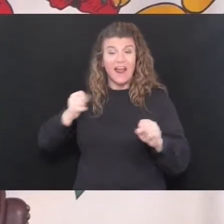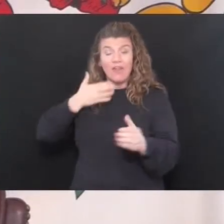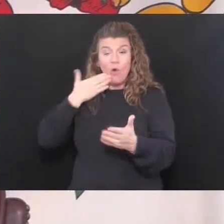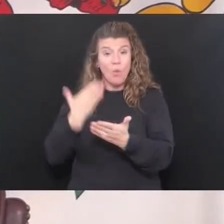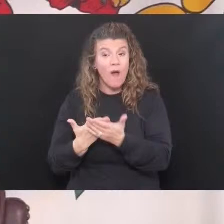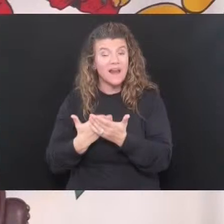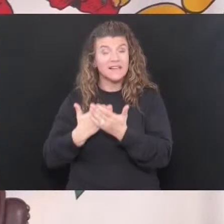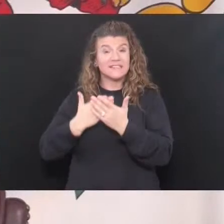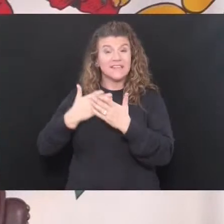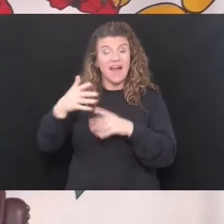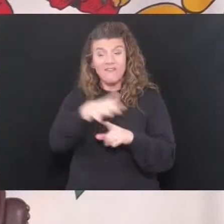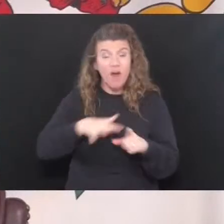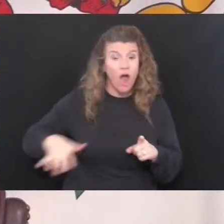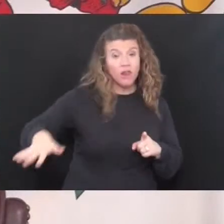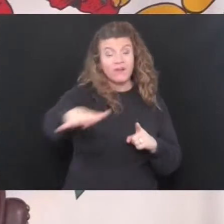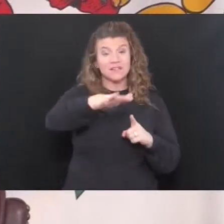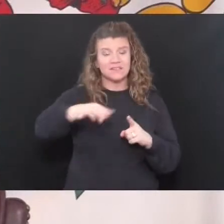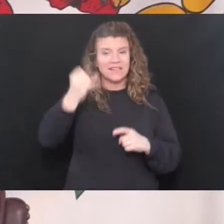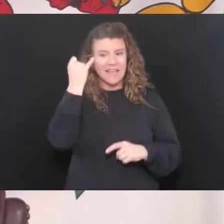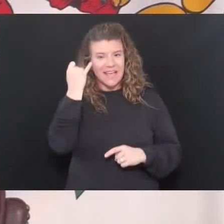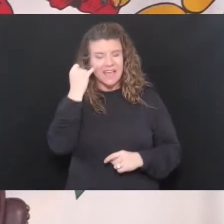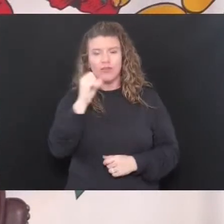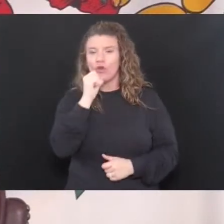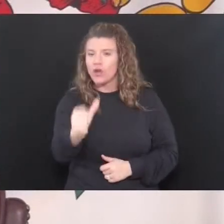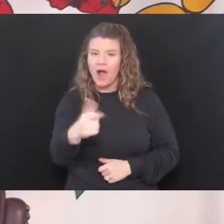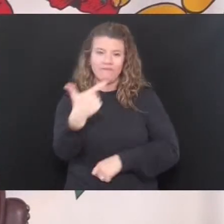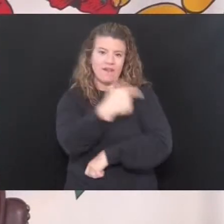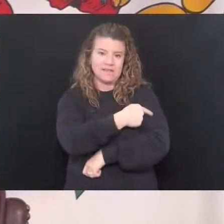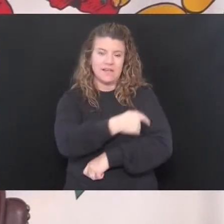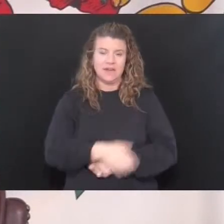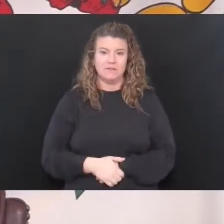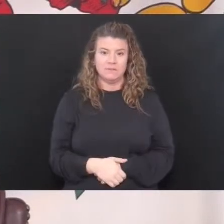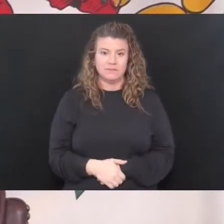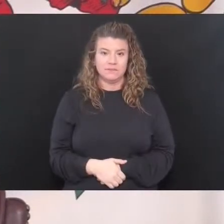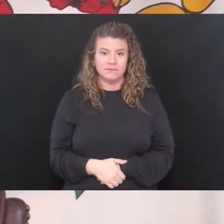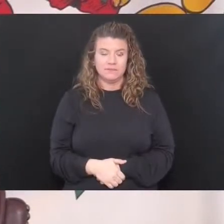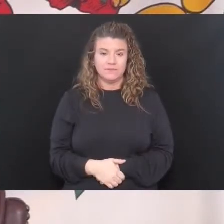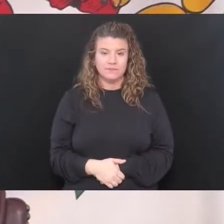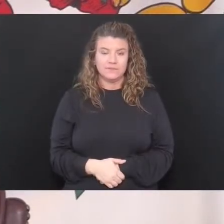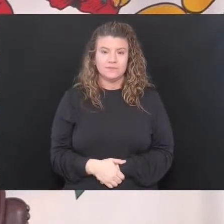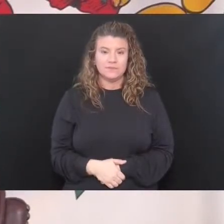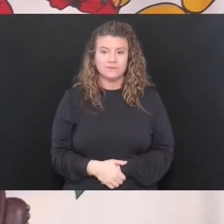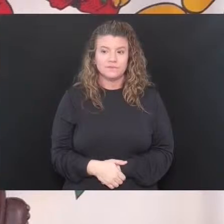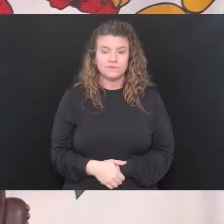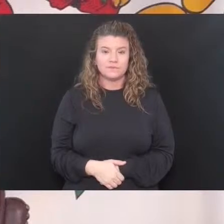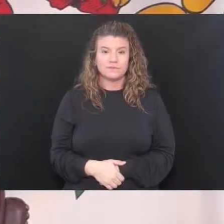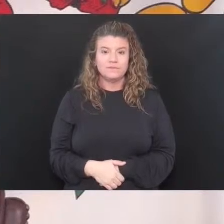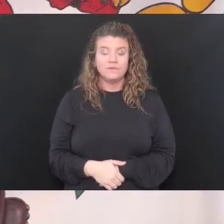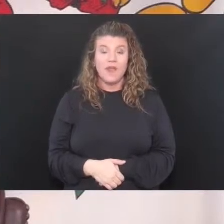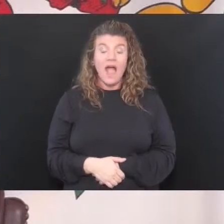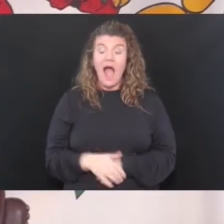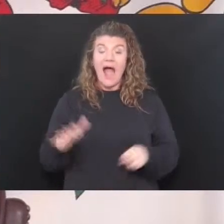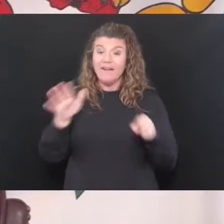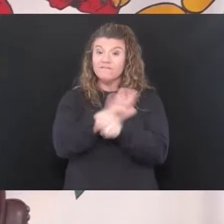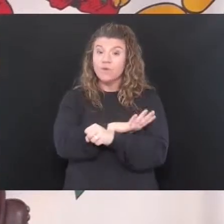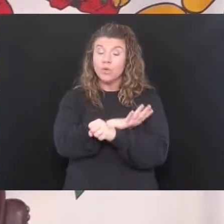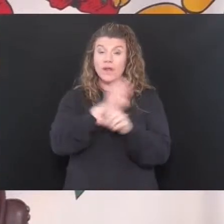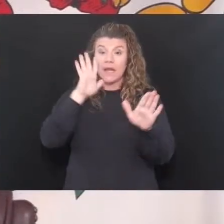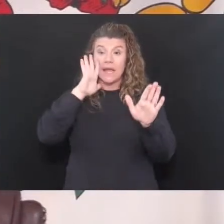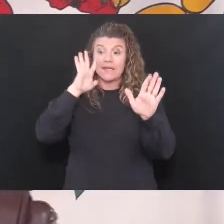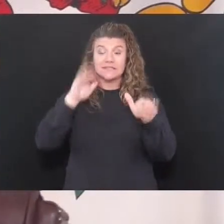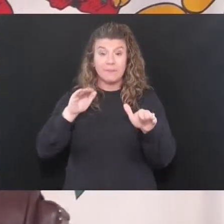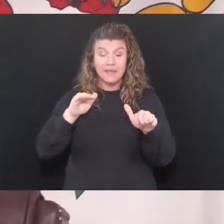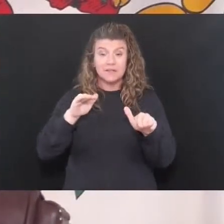well-being of all of us if we're not vaccinated. Now, I fully expect there to